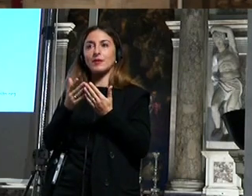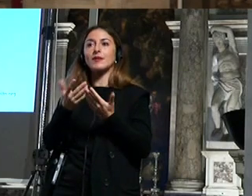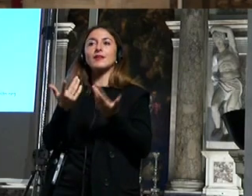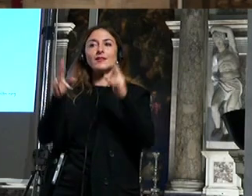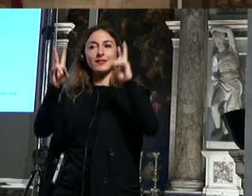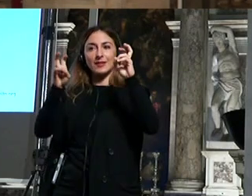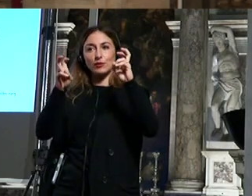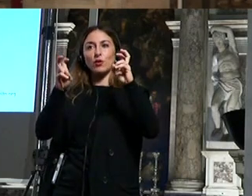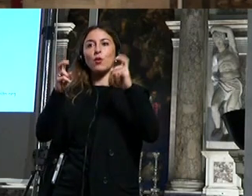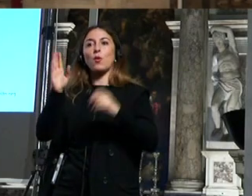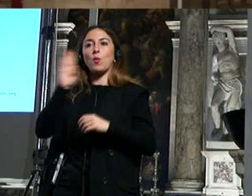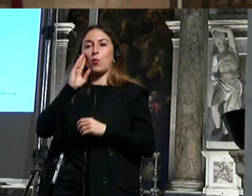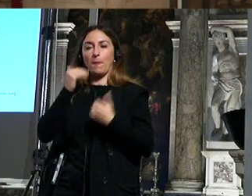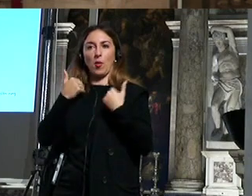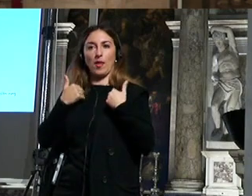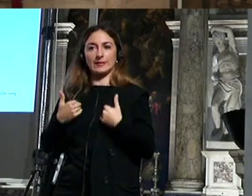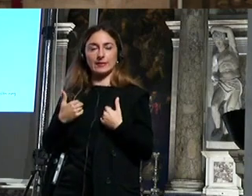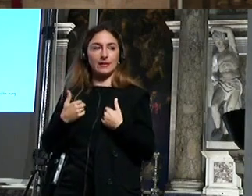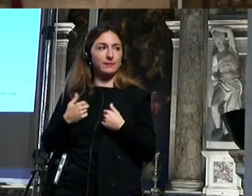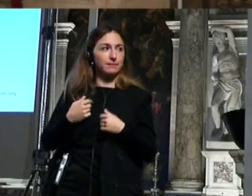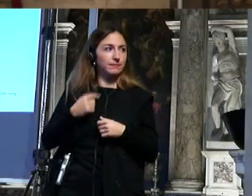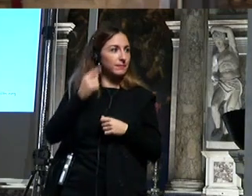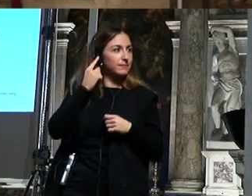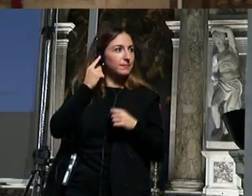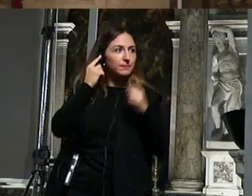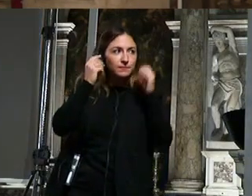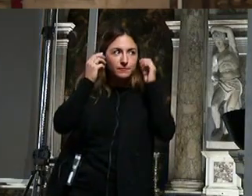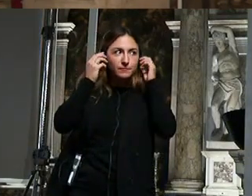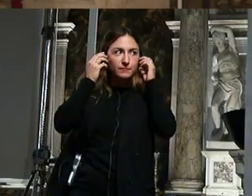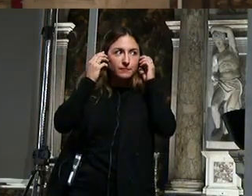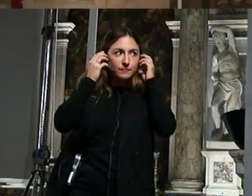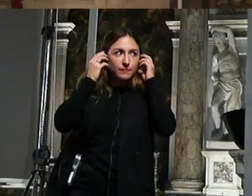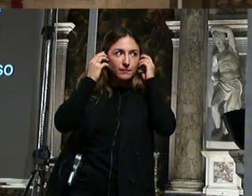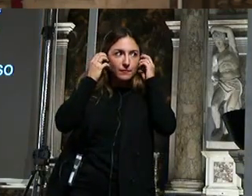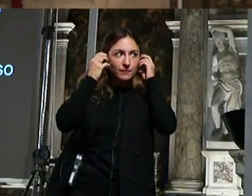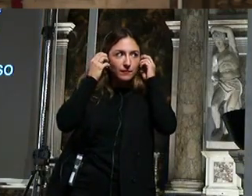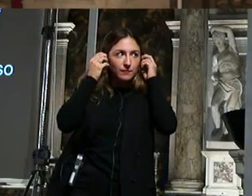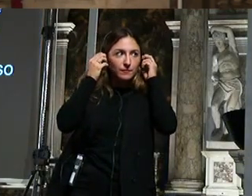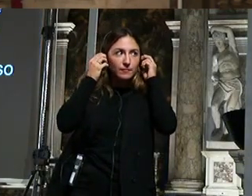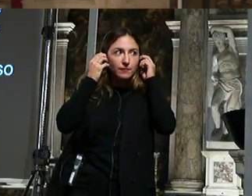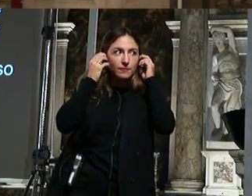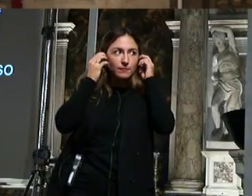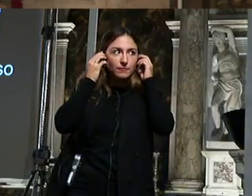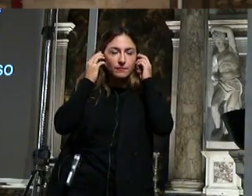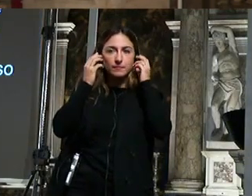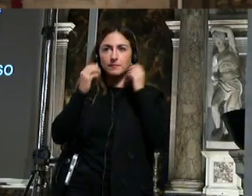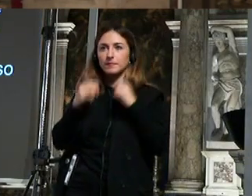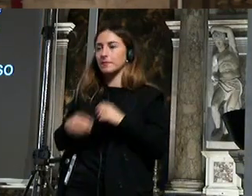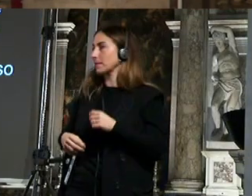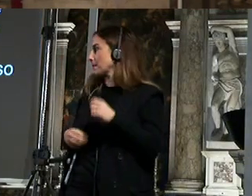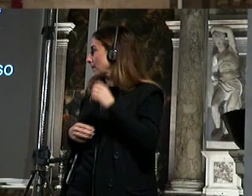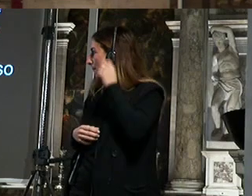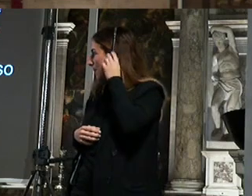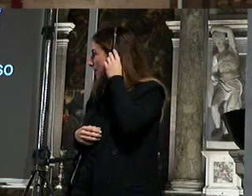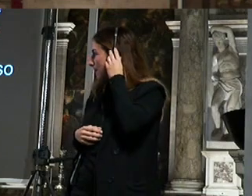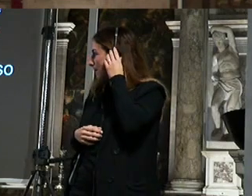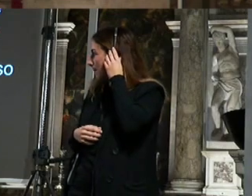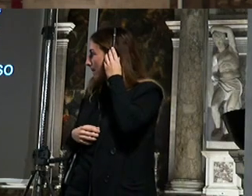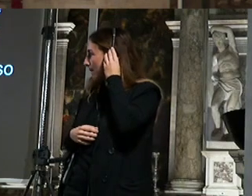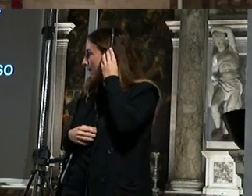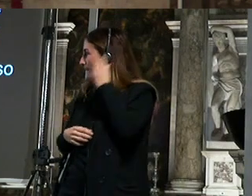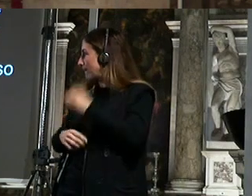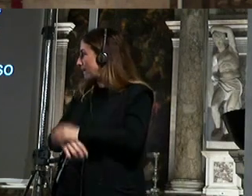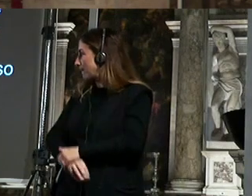Uomo. Hello. Go ahead. Is it on? Yes? Is it on? Yes.